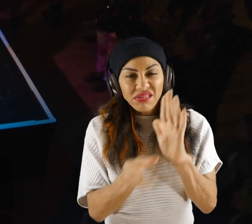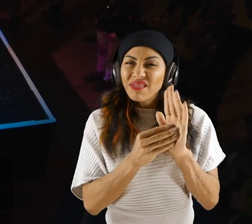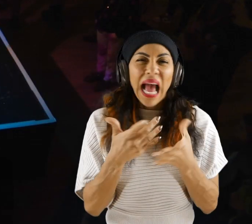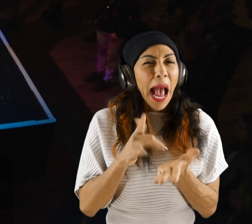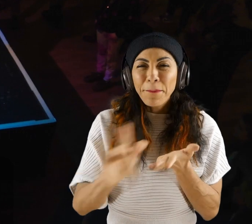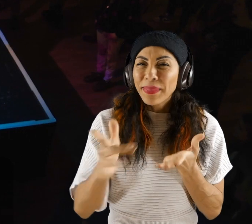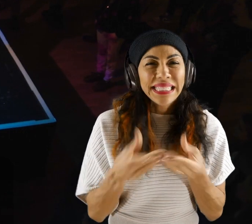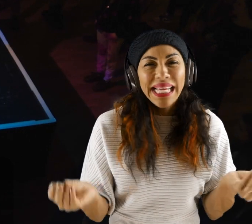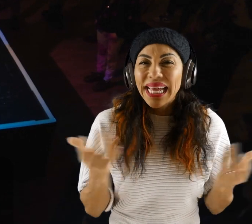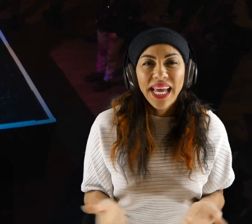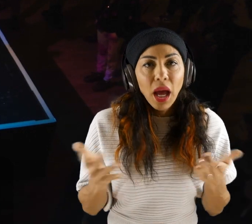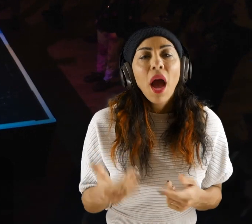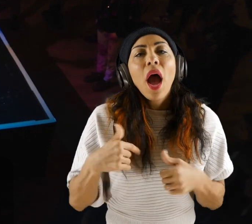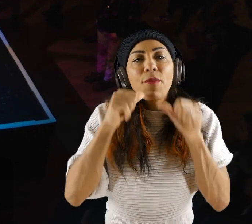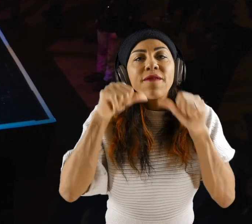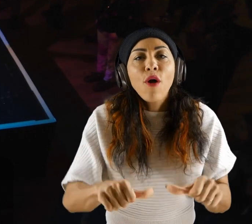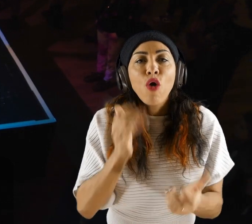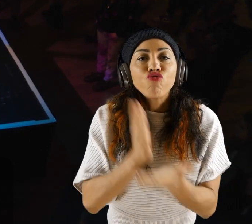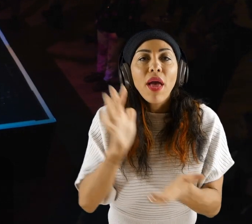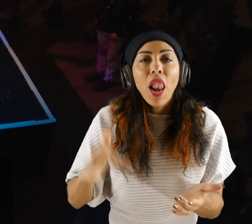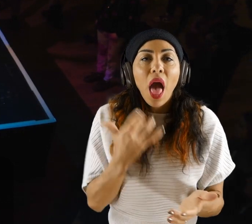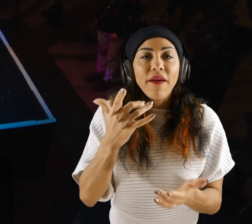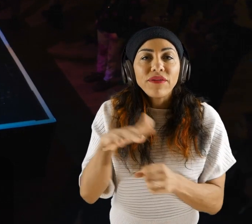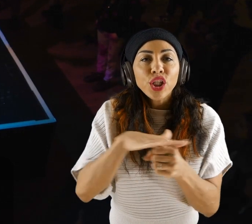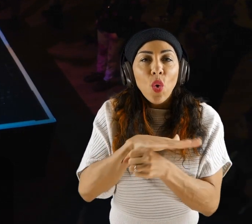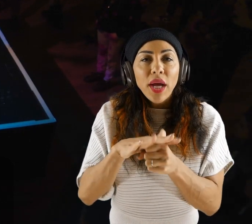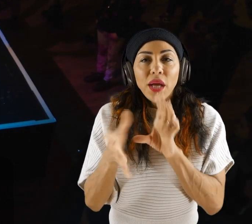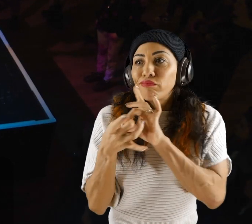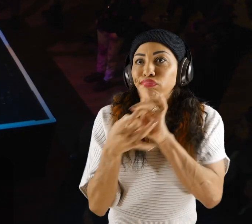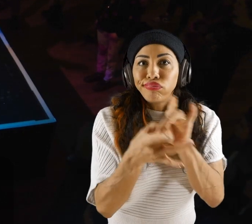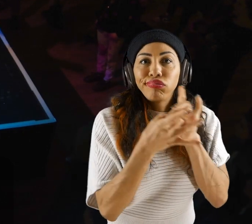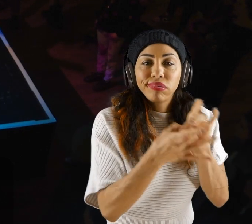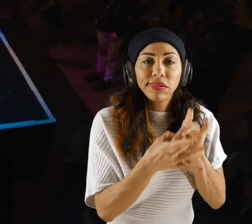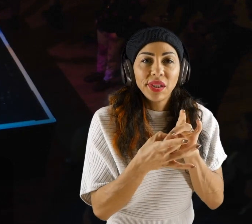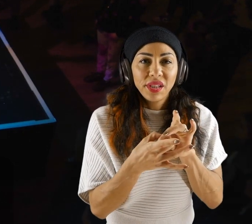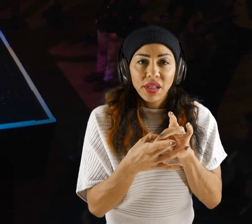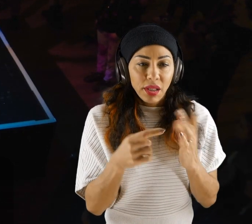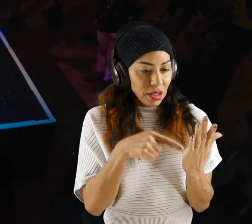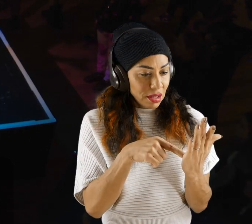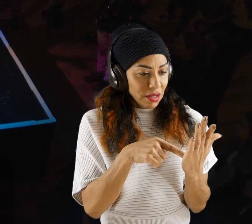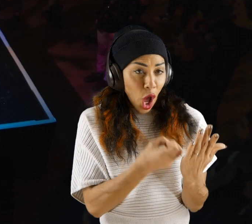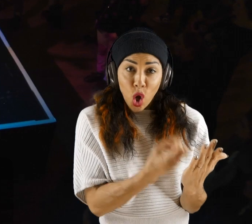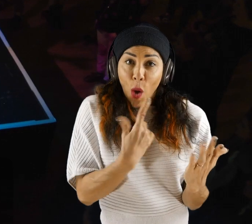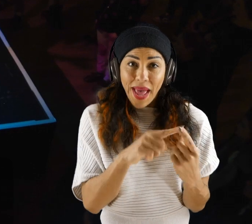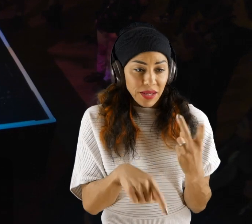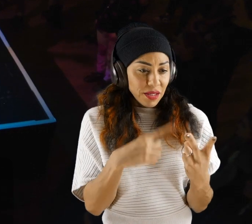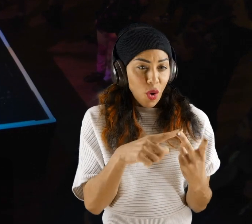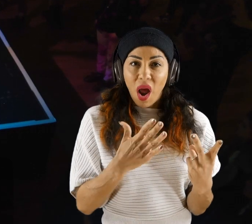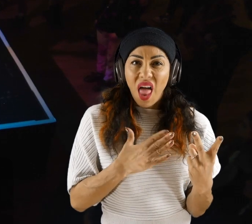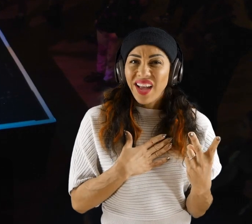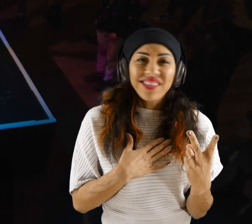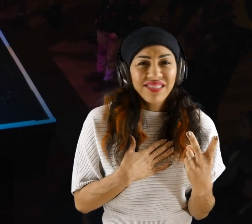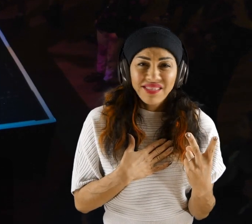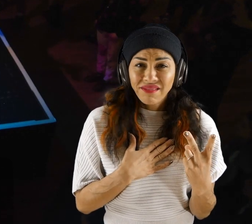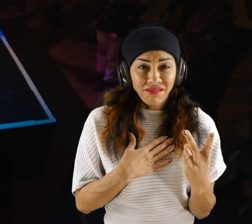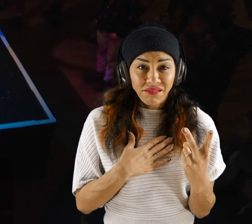people, and the buzz of a like or a comment is just not what this project is orientated around.